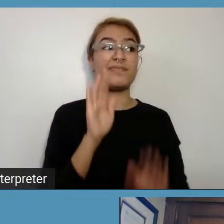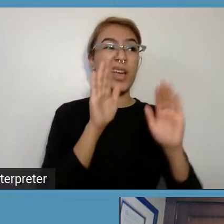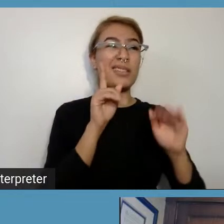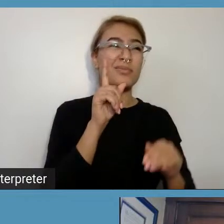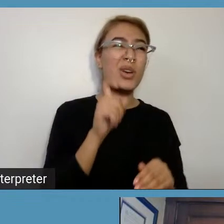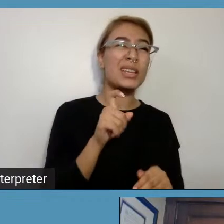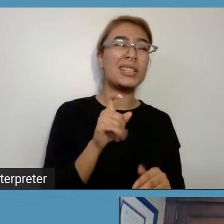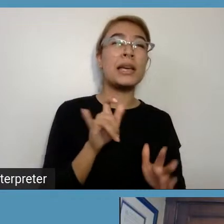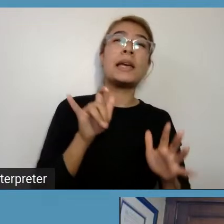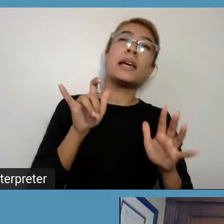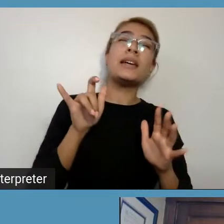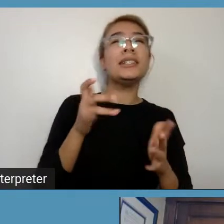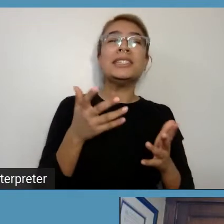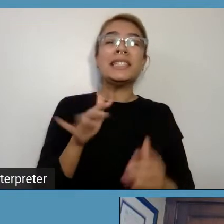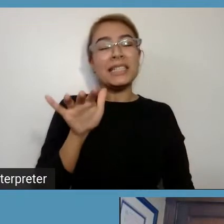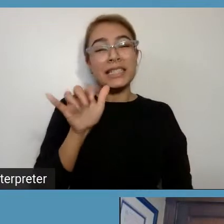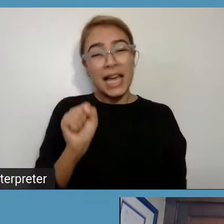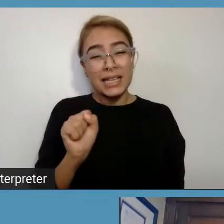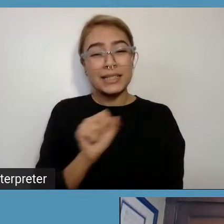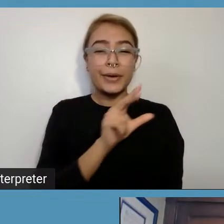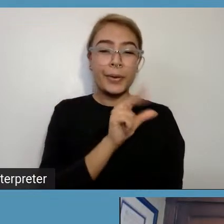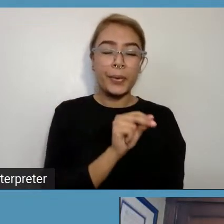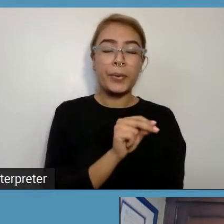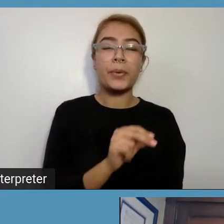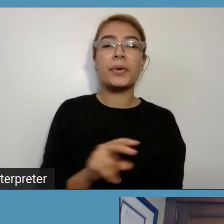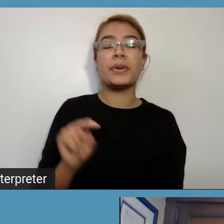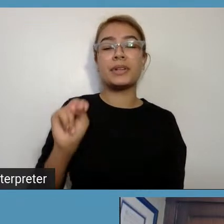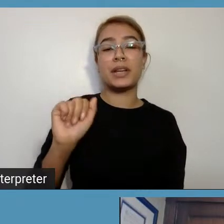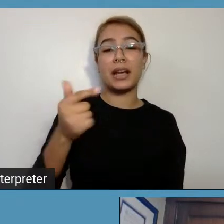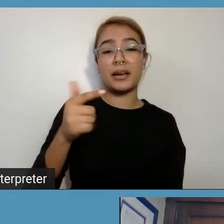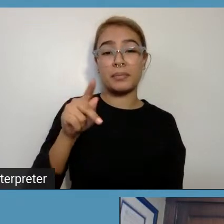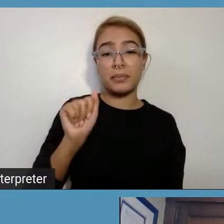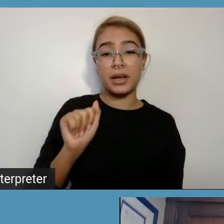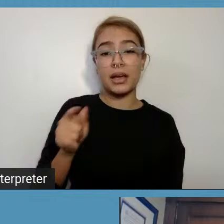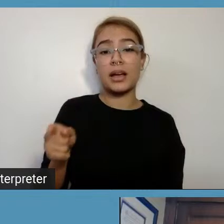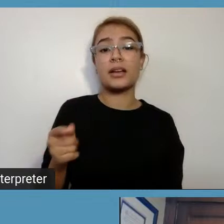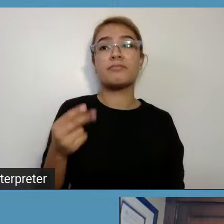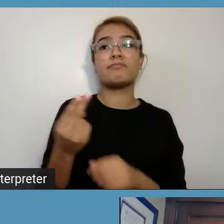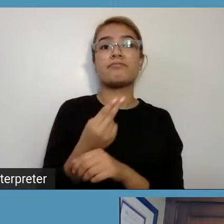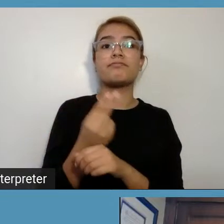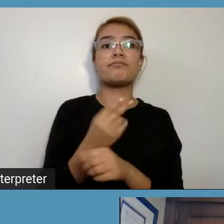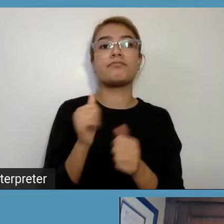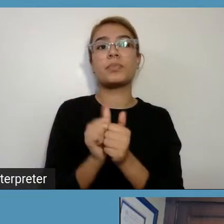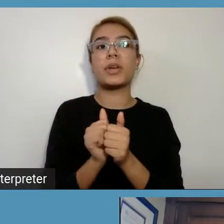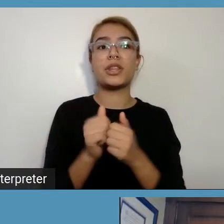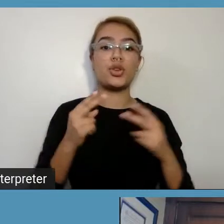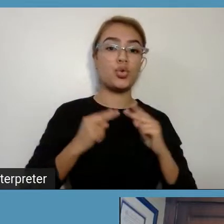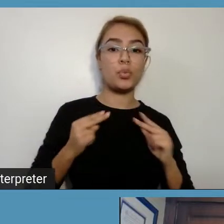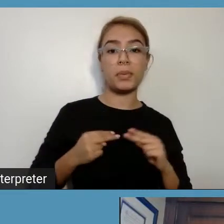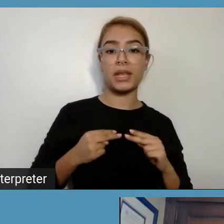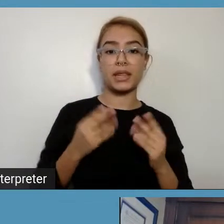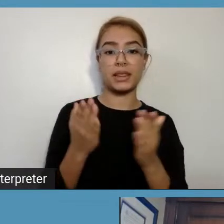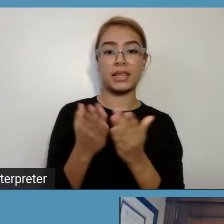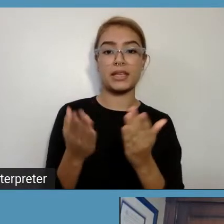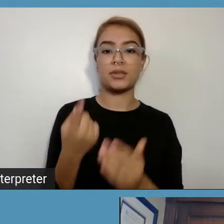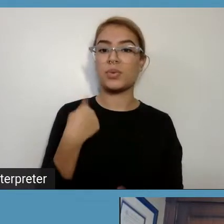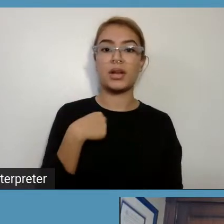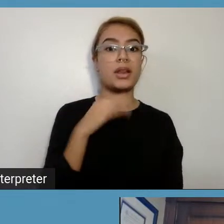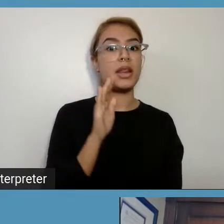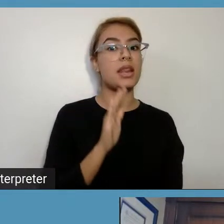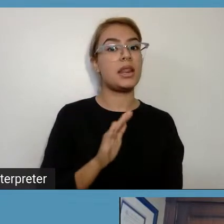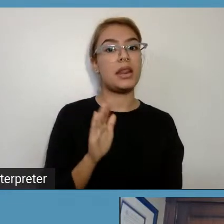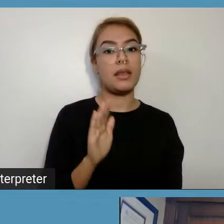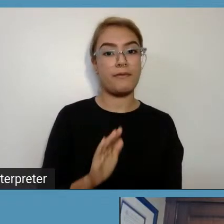no. NAGPRA really deals with funerary items, human remains. We would never digitize human remains and make